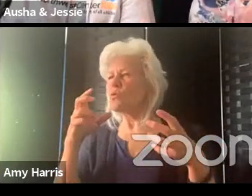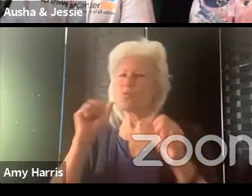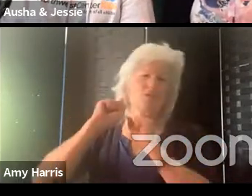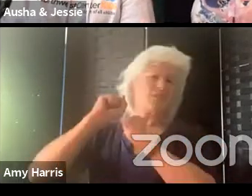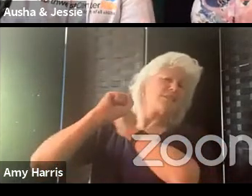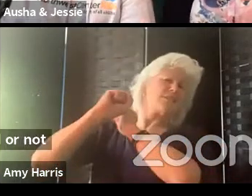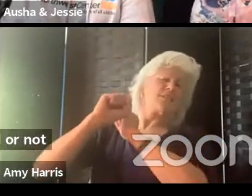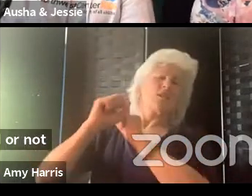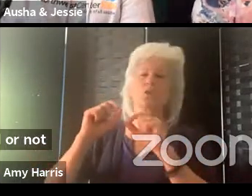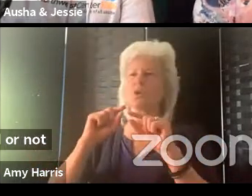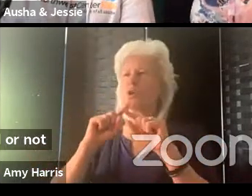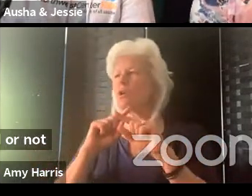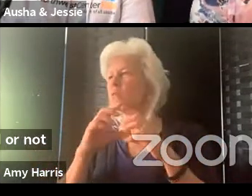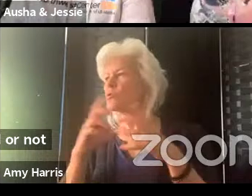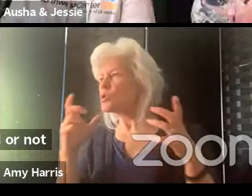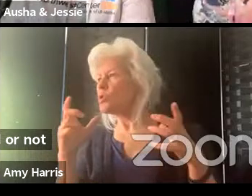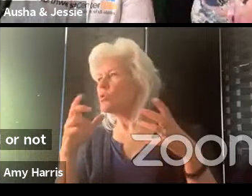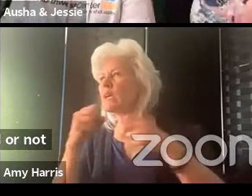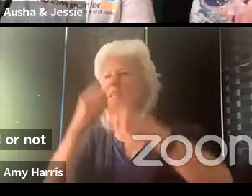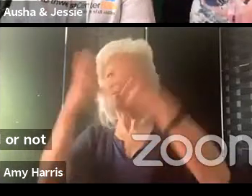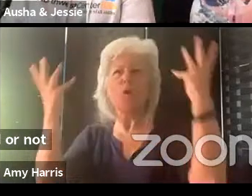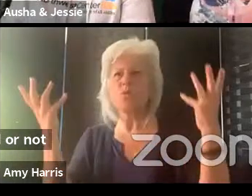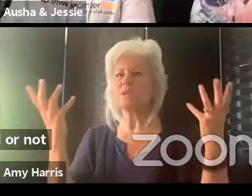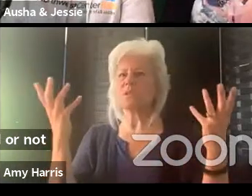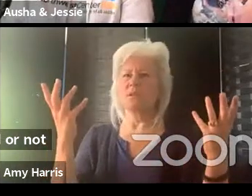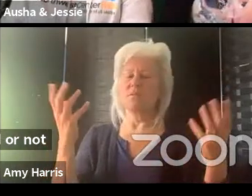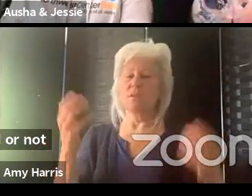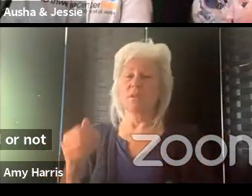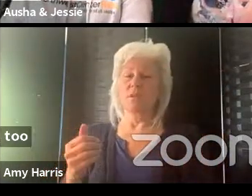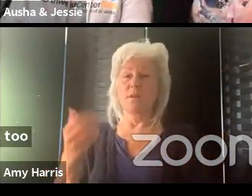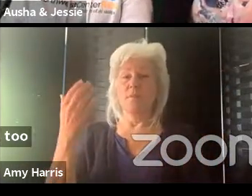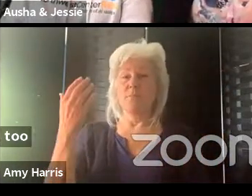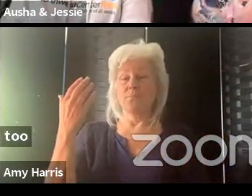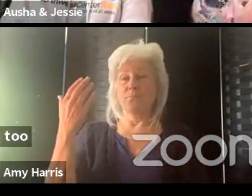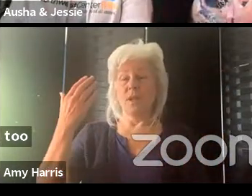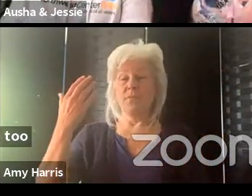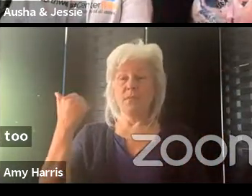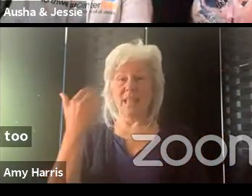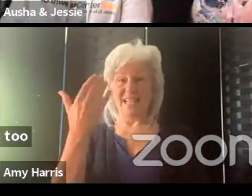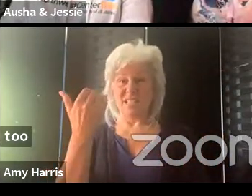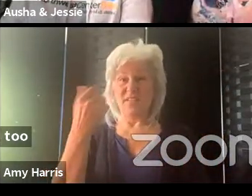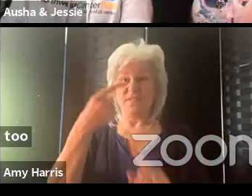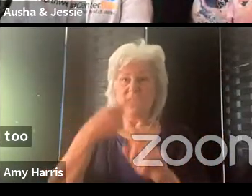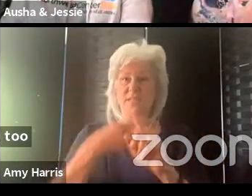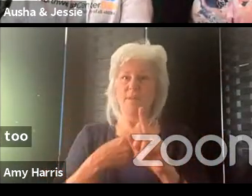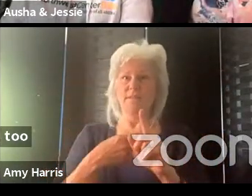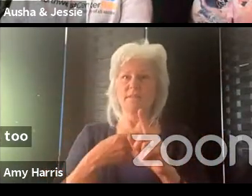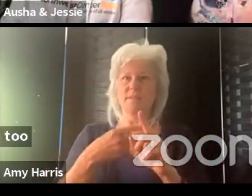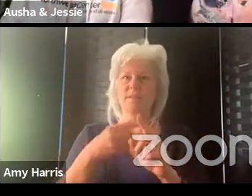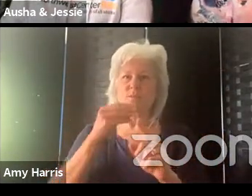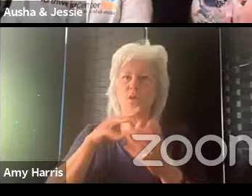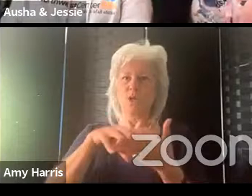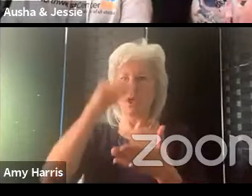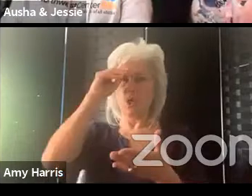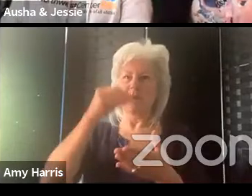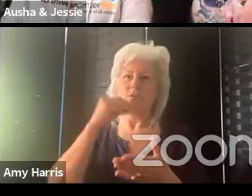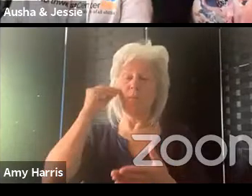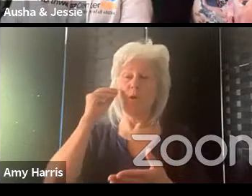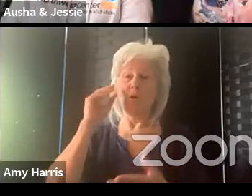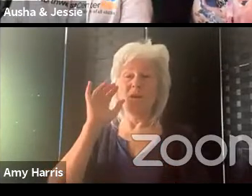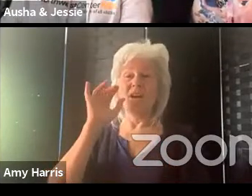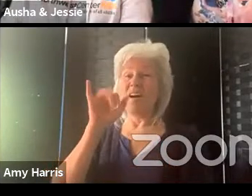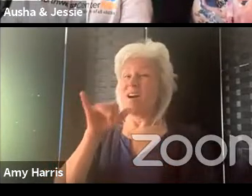explosive. The last 15 months of learning from home notwithstanding, these conditions cross